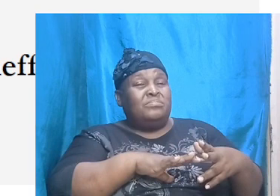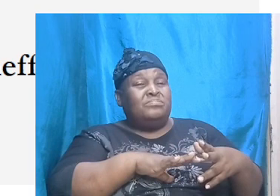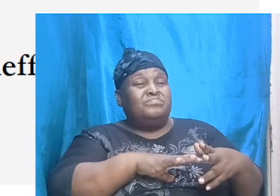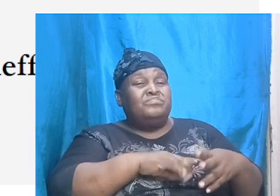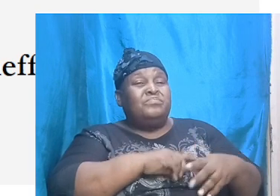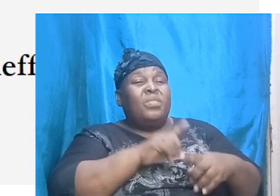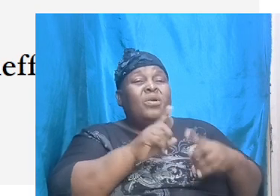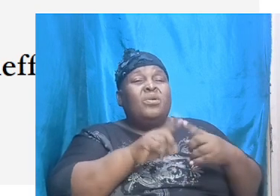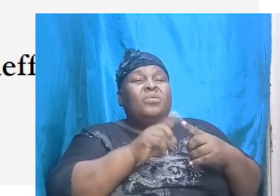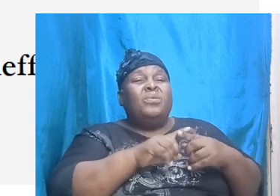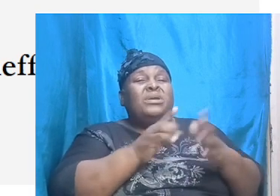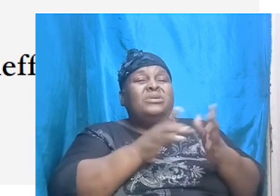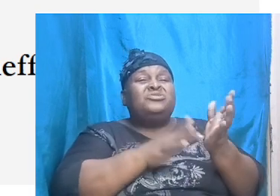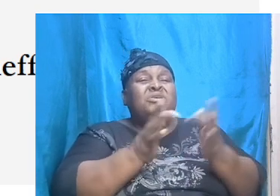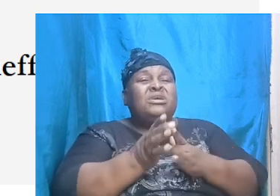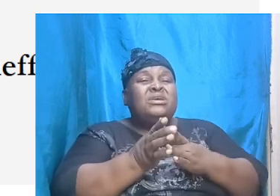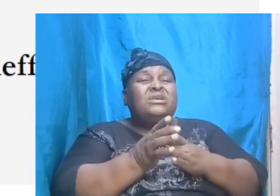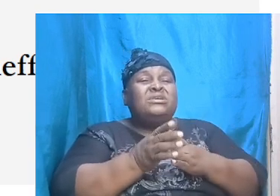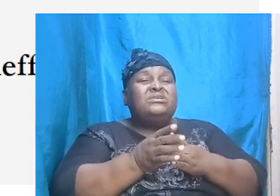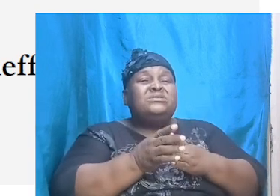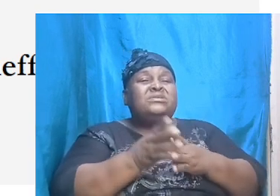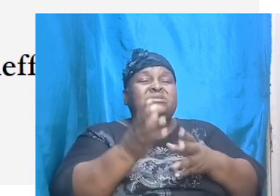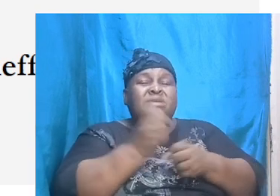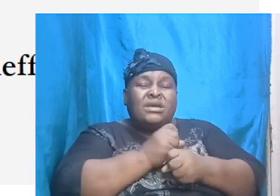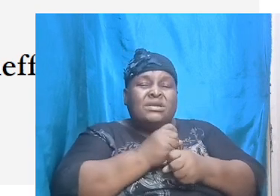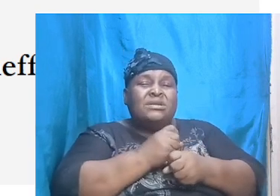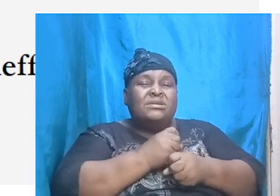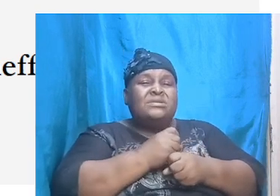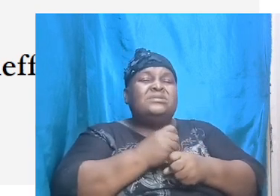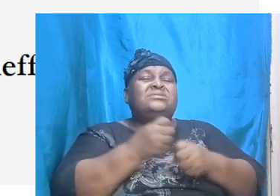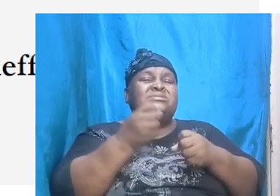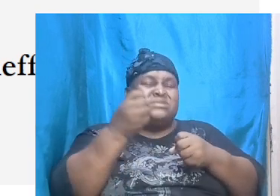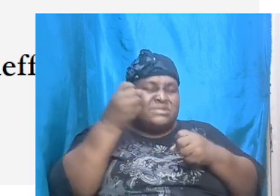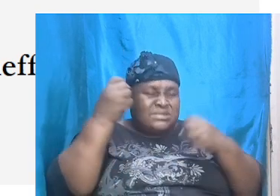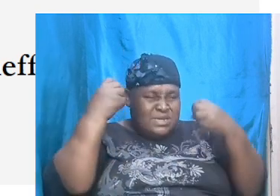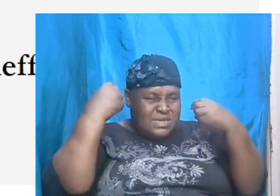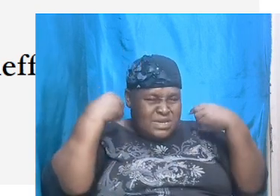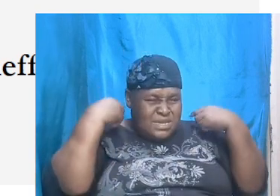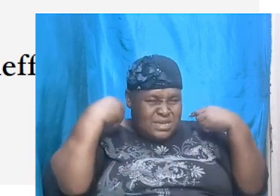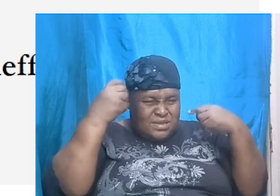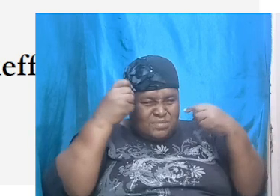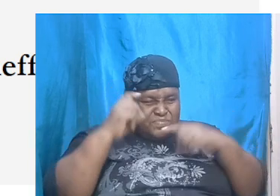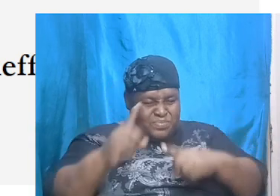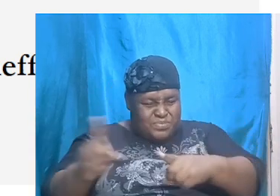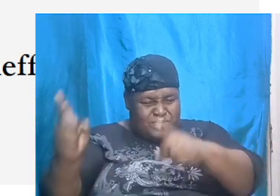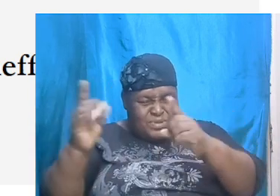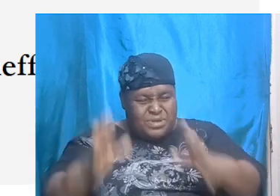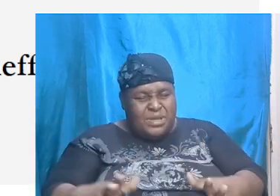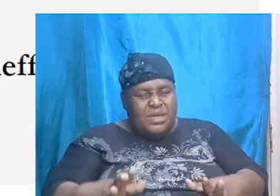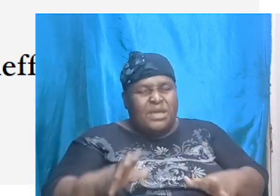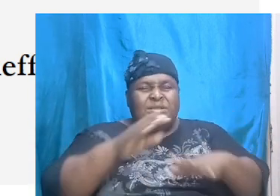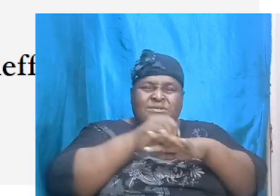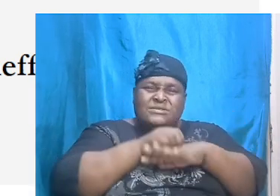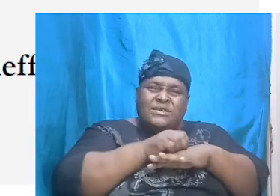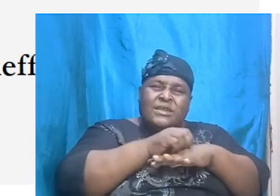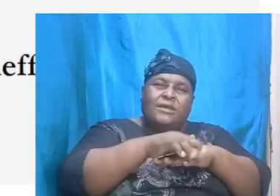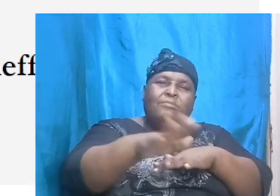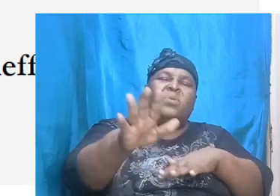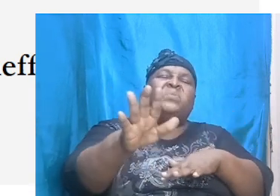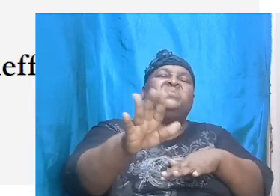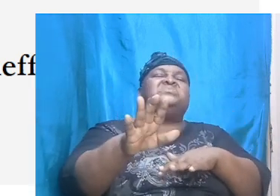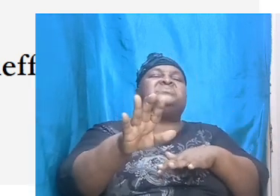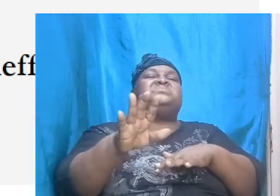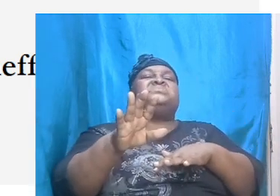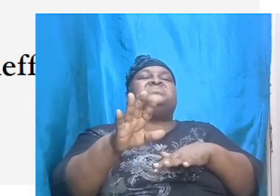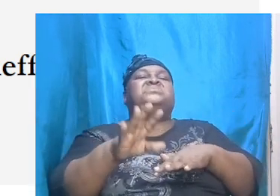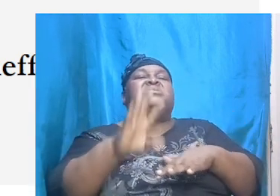When he got the disciples and he sent them out, amen. When Paul went on his missionary journey, even when there was a division in a sense, and Mark John went here and